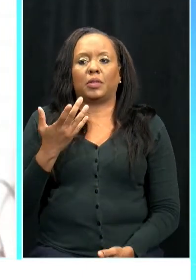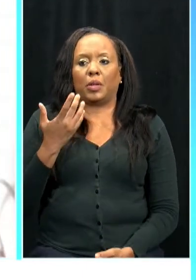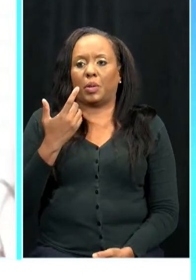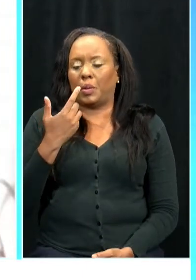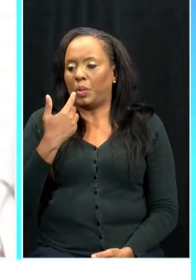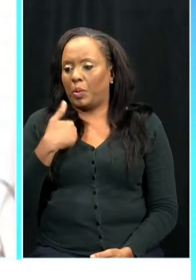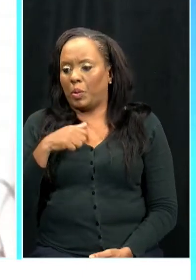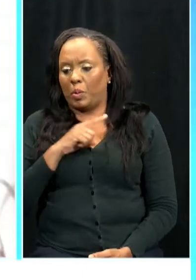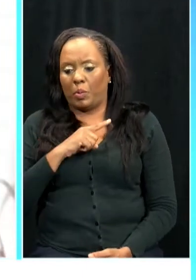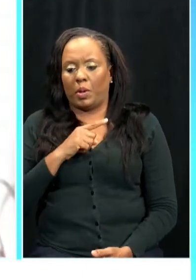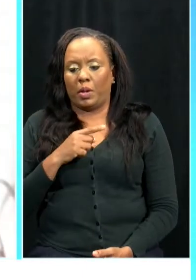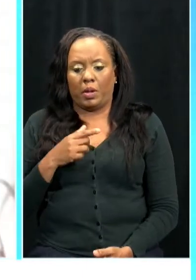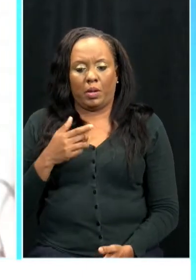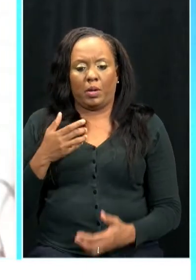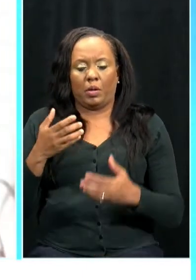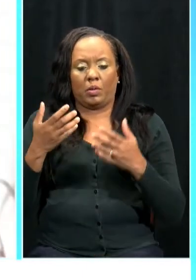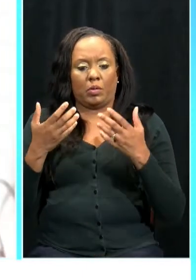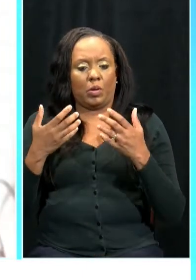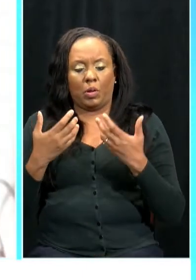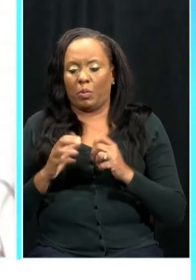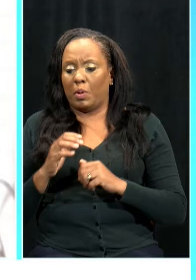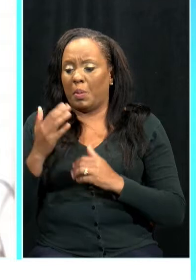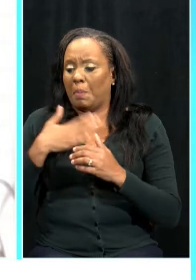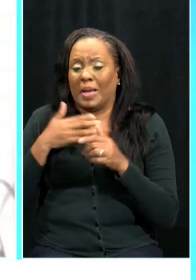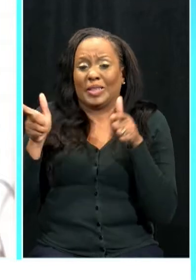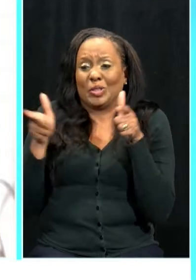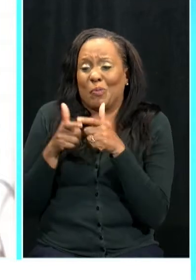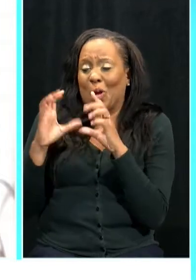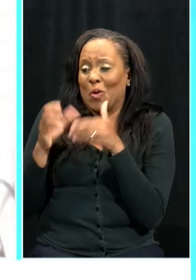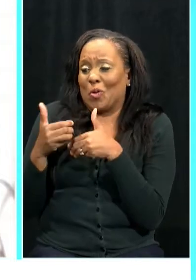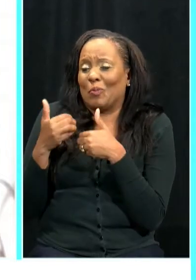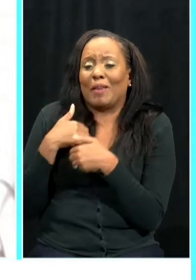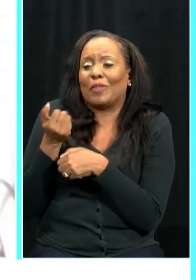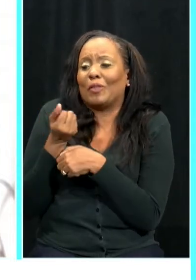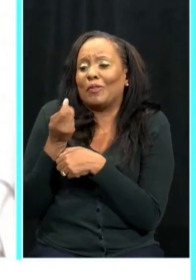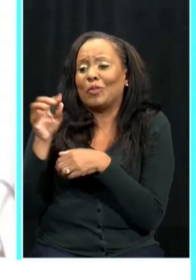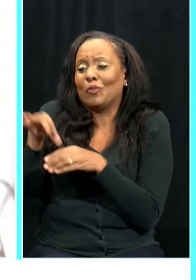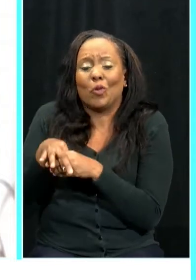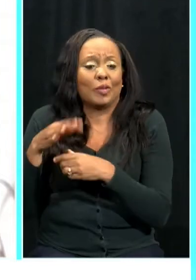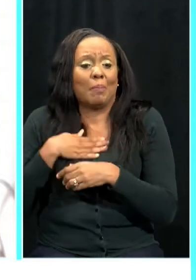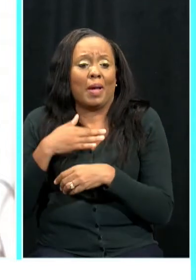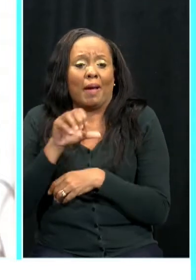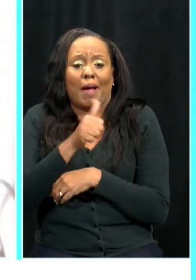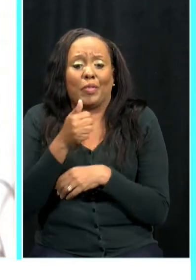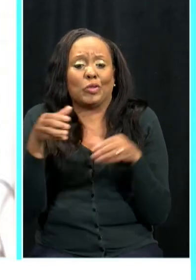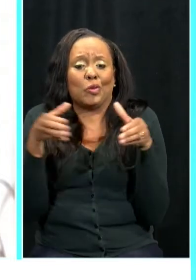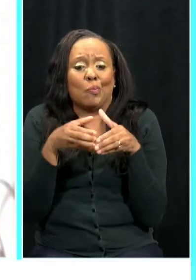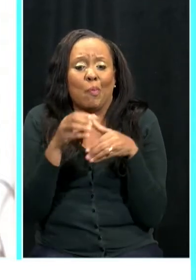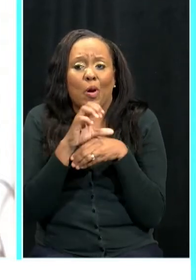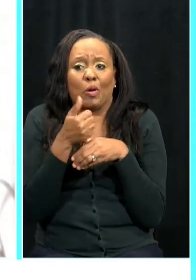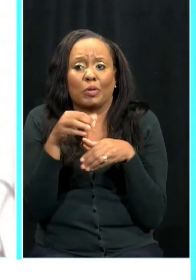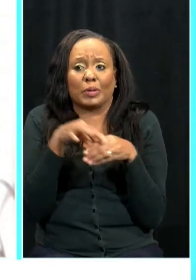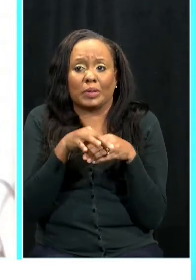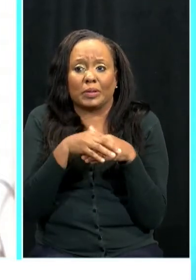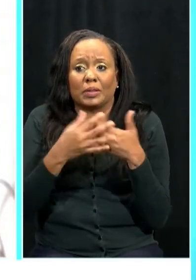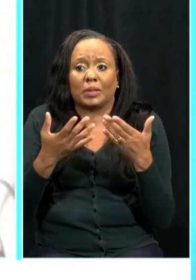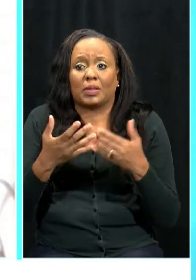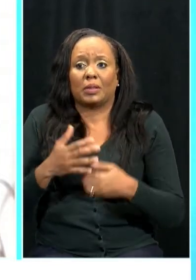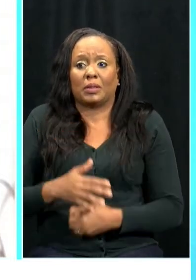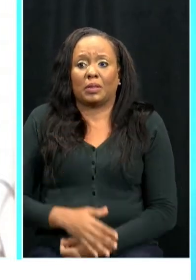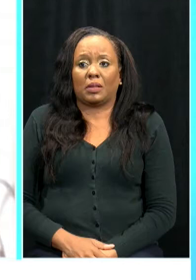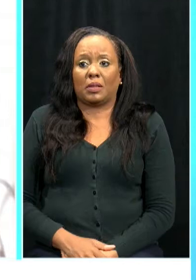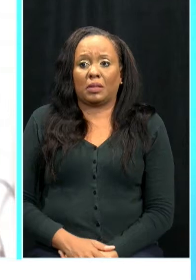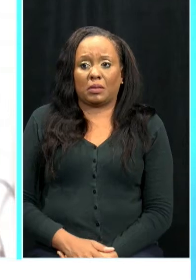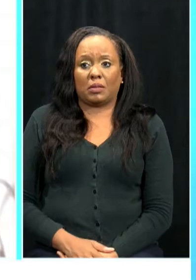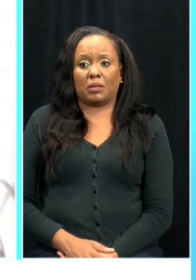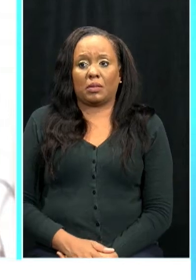among persons who will not be agreeing with the the Labour, because the truth is the BND is Labour.